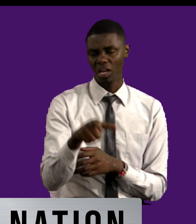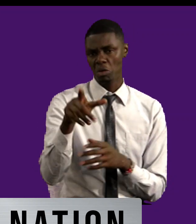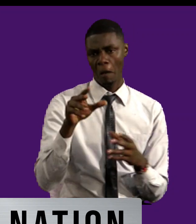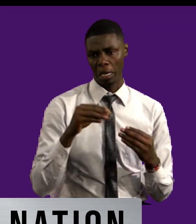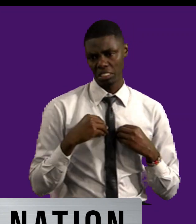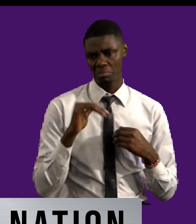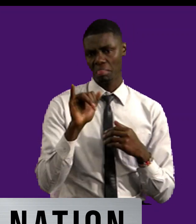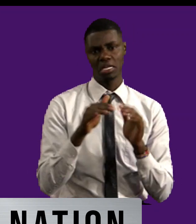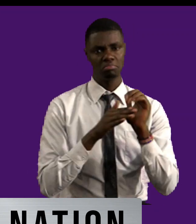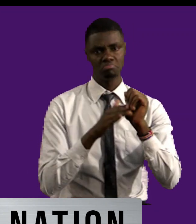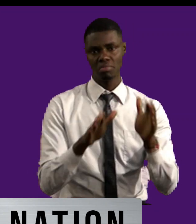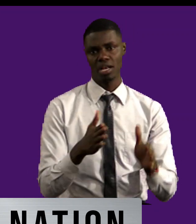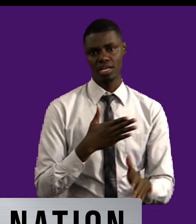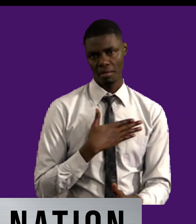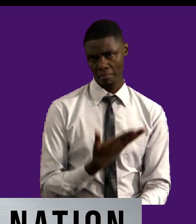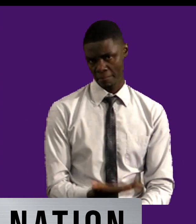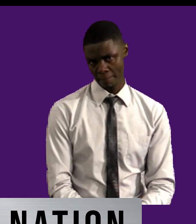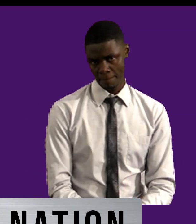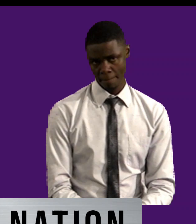that this is our leader.